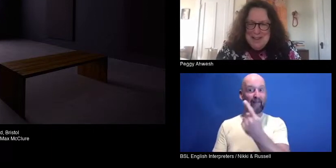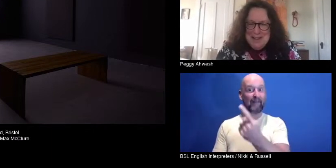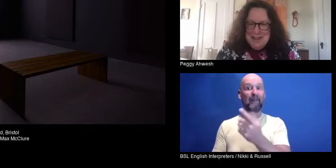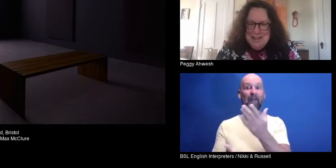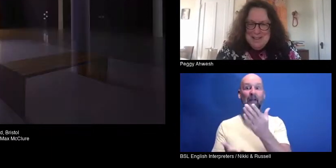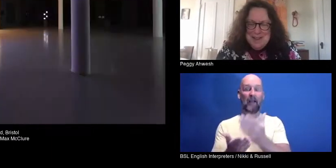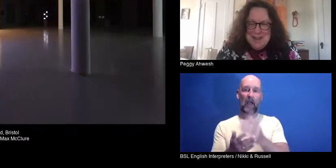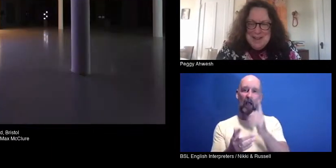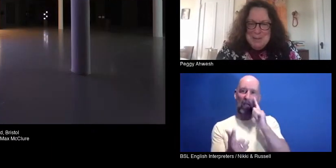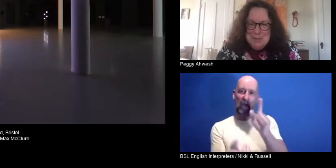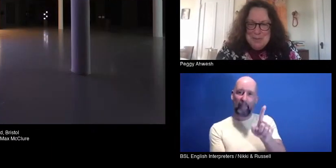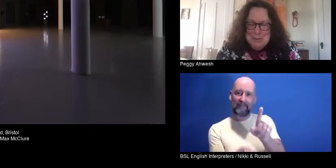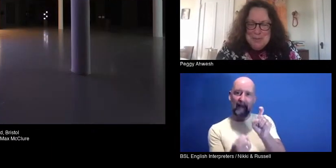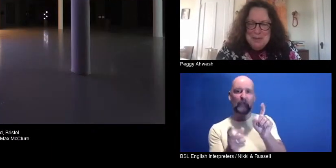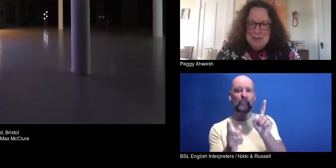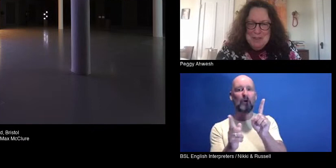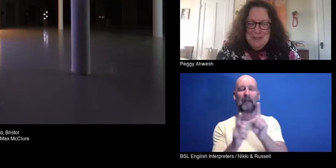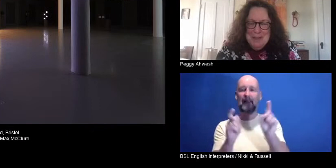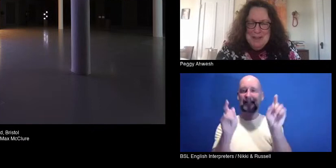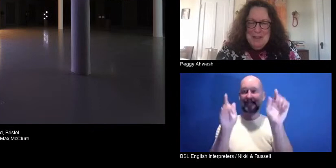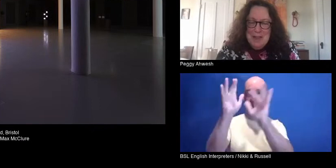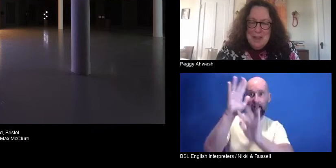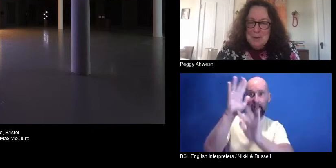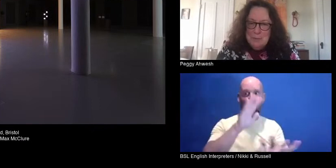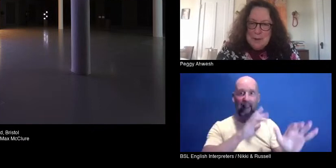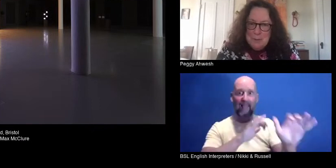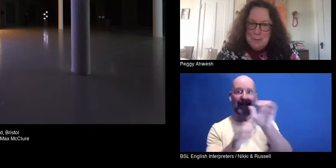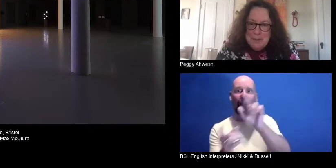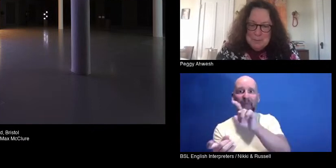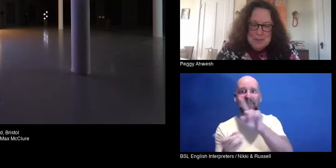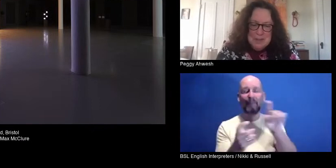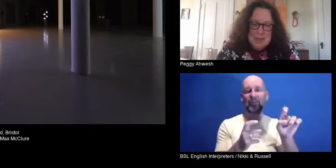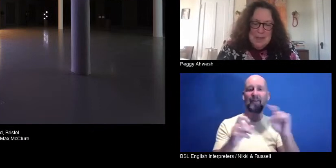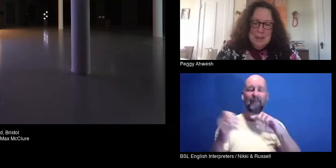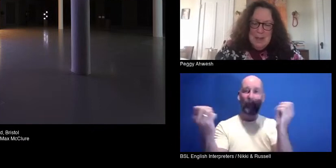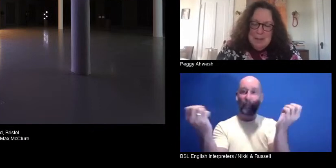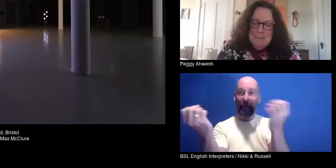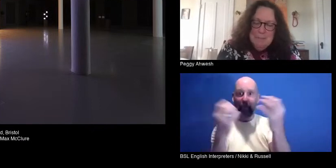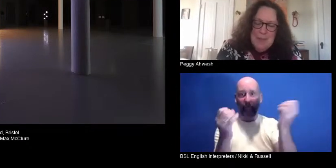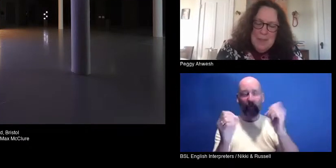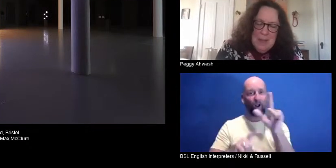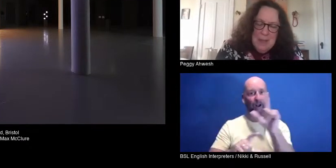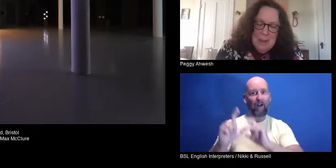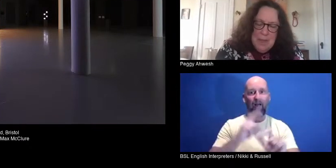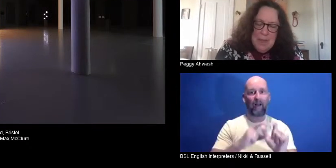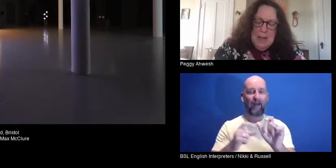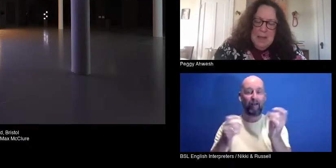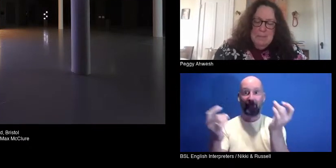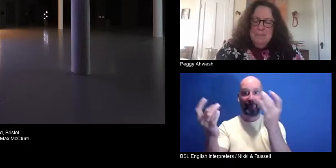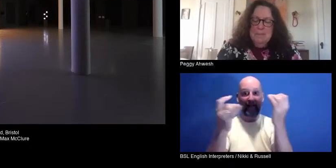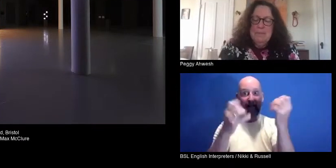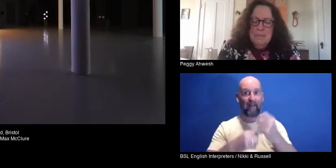perception and psychedelic perception with the colored Flickr films.